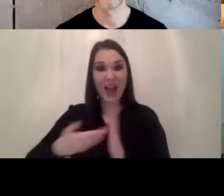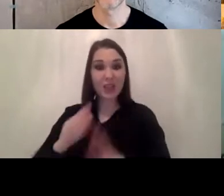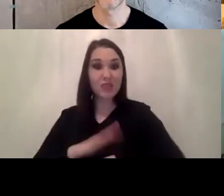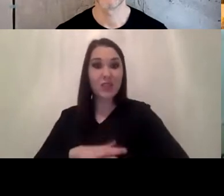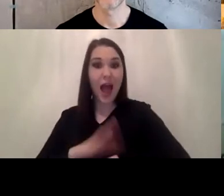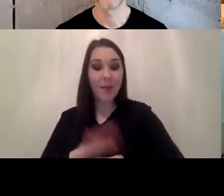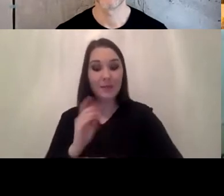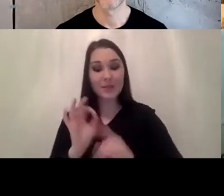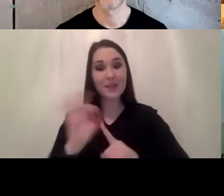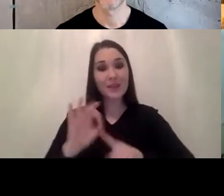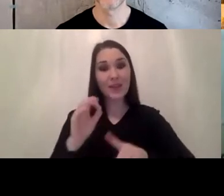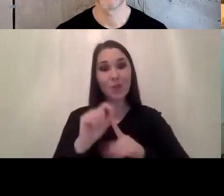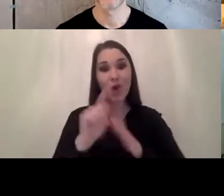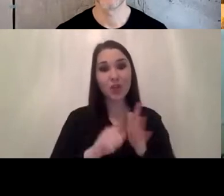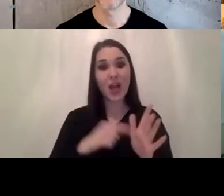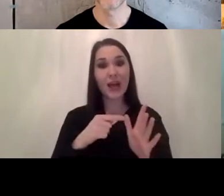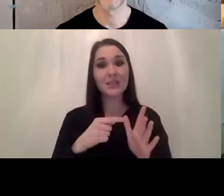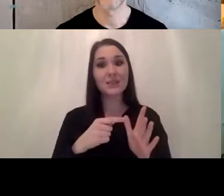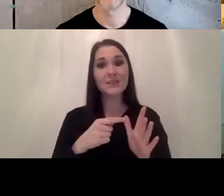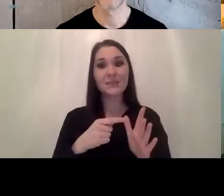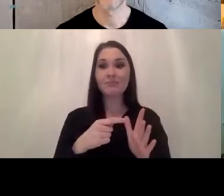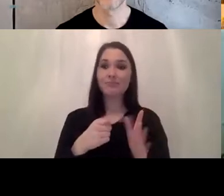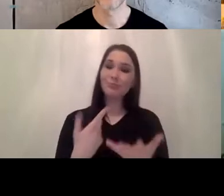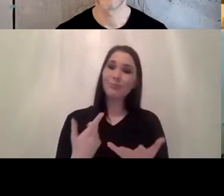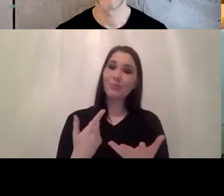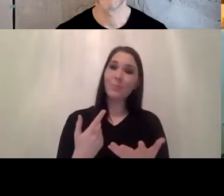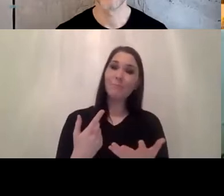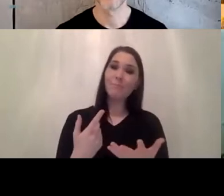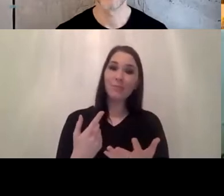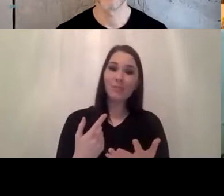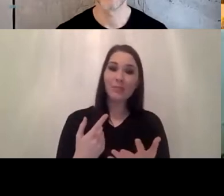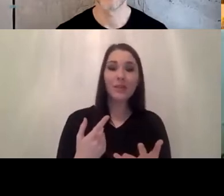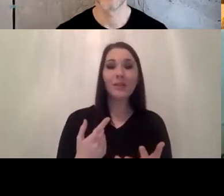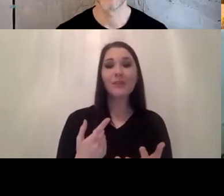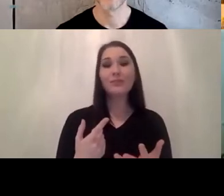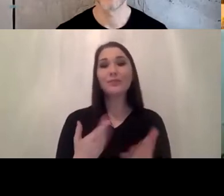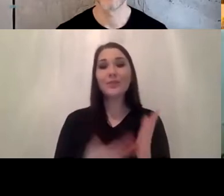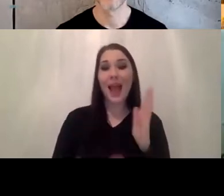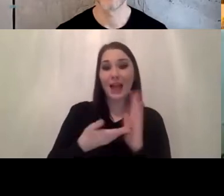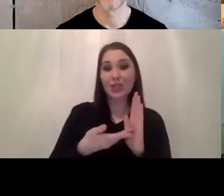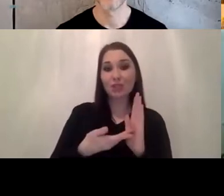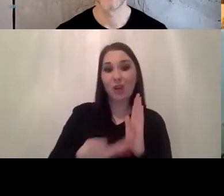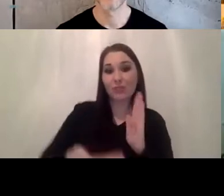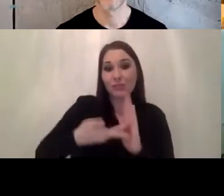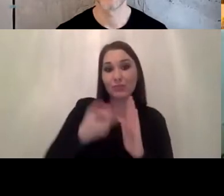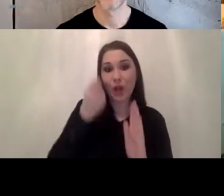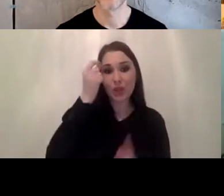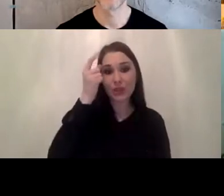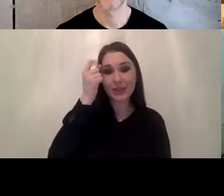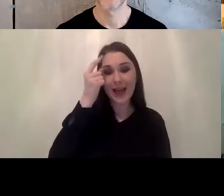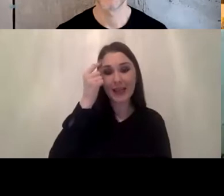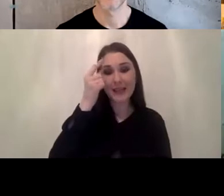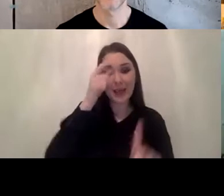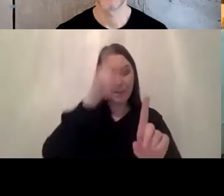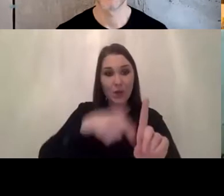specific project, or, you know, kind of having that little bit of extra understanding. You know, somebody could be working